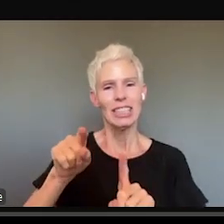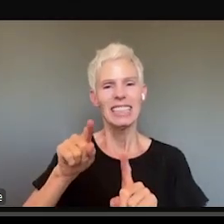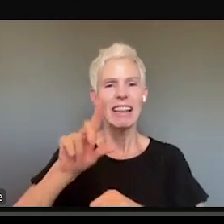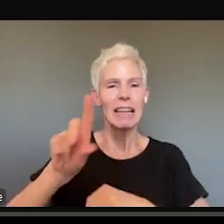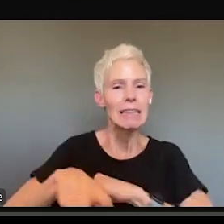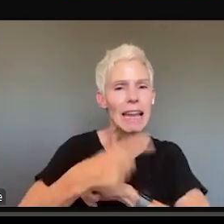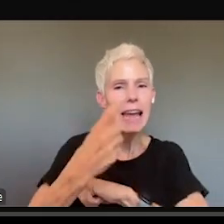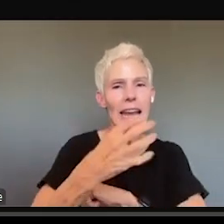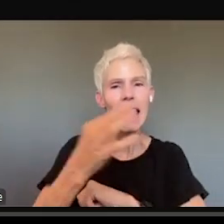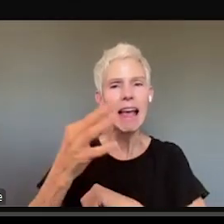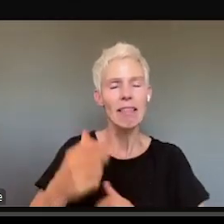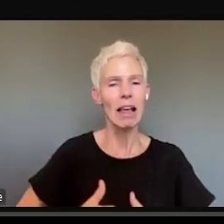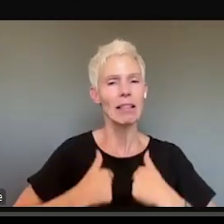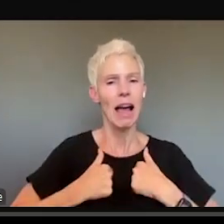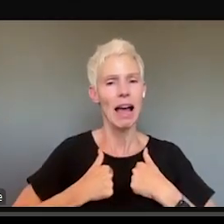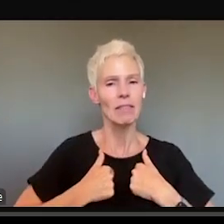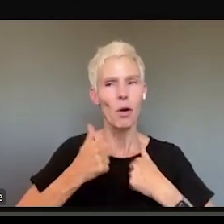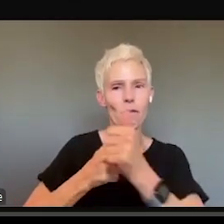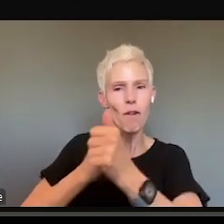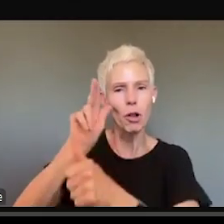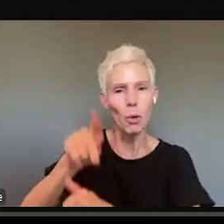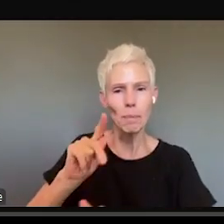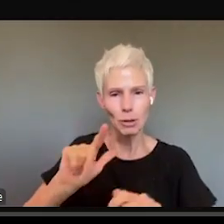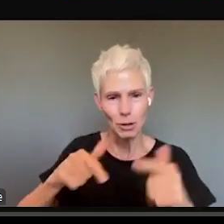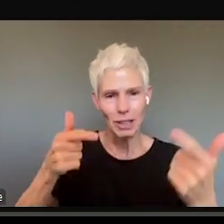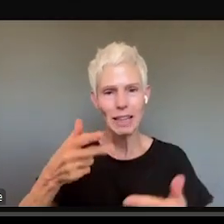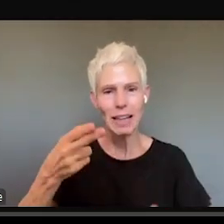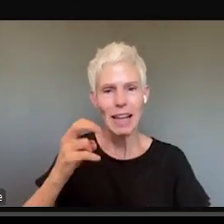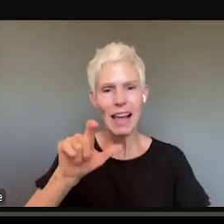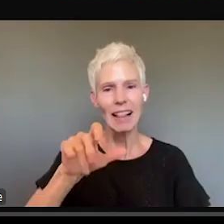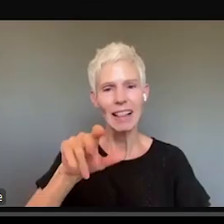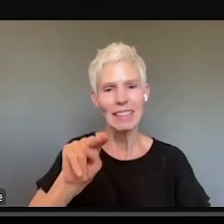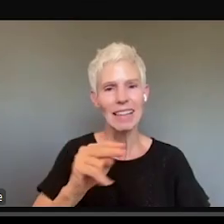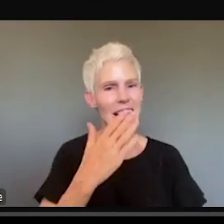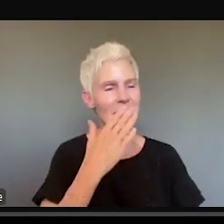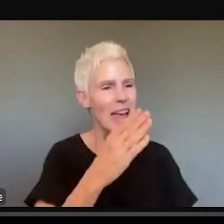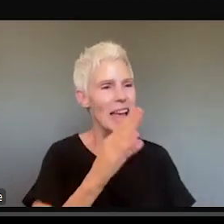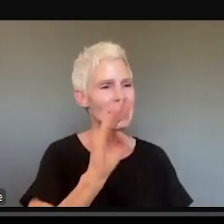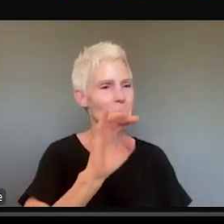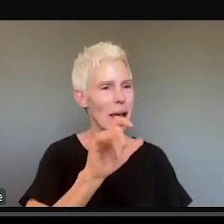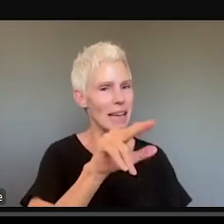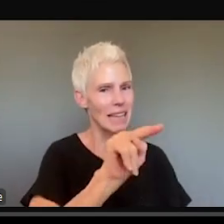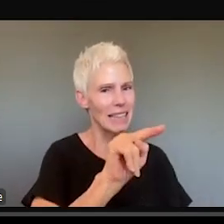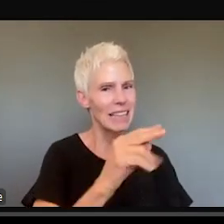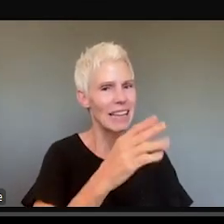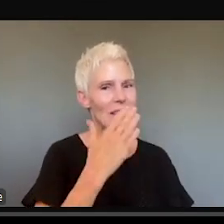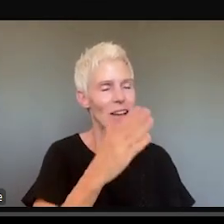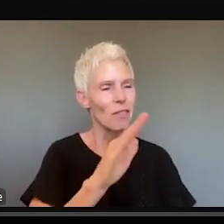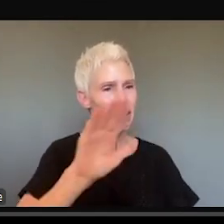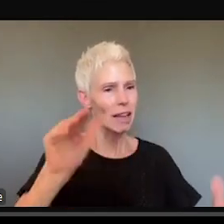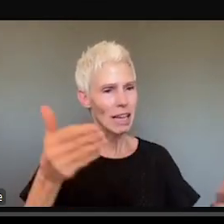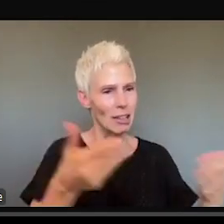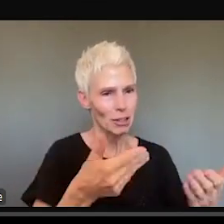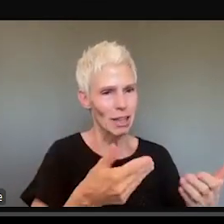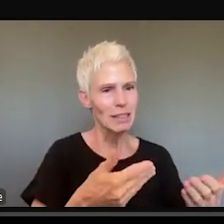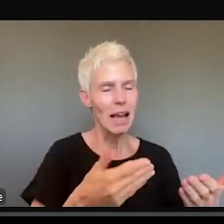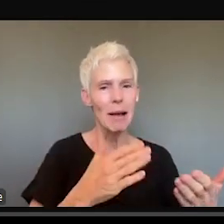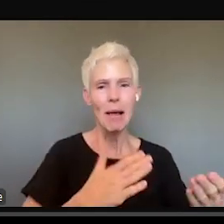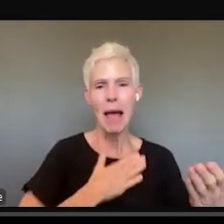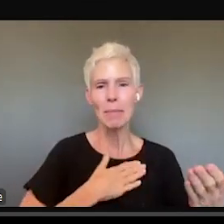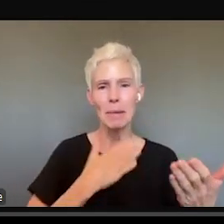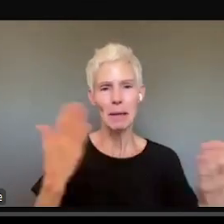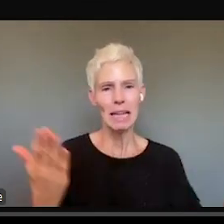up. Go right ahead, Helen. I'll hand it to you. Thanks, Megan. Thanks so much for the introduction, and I'm happy to be